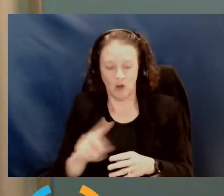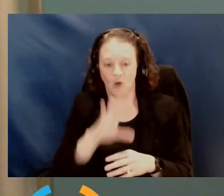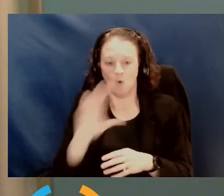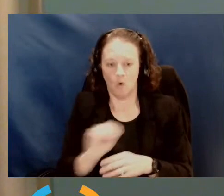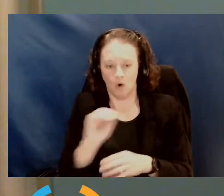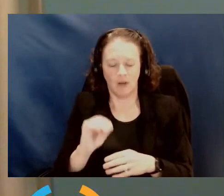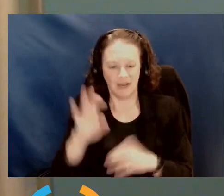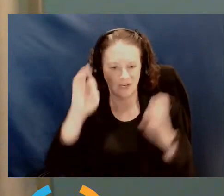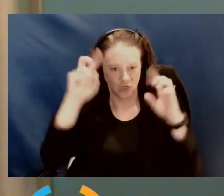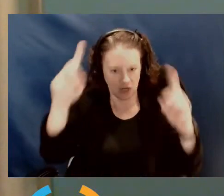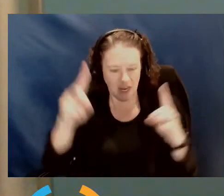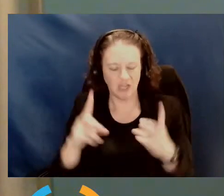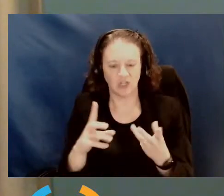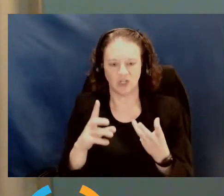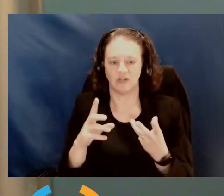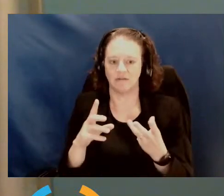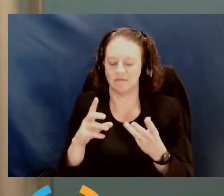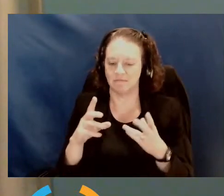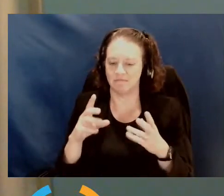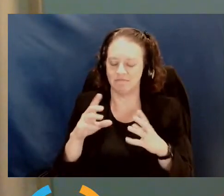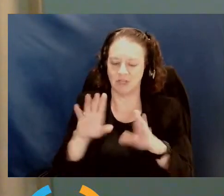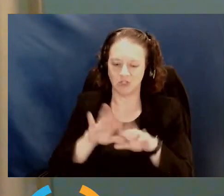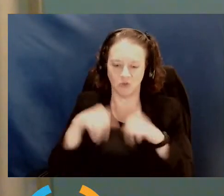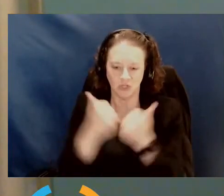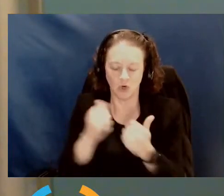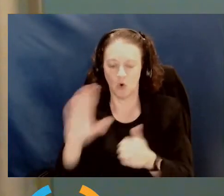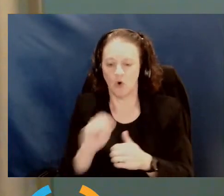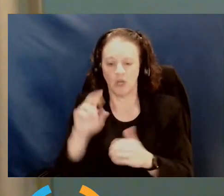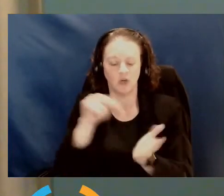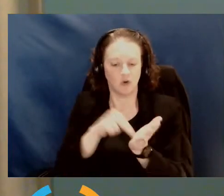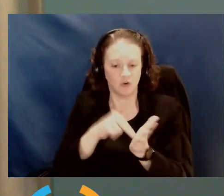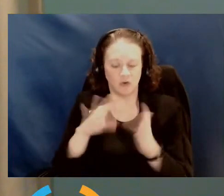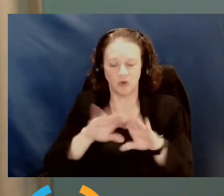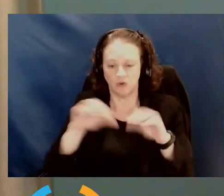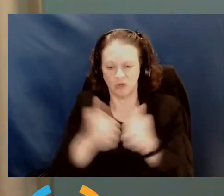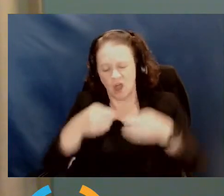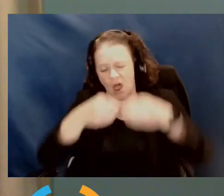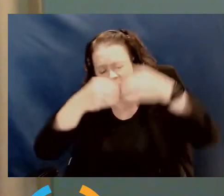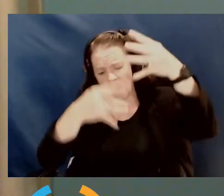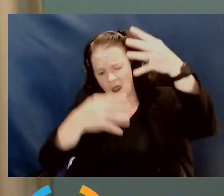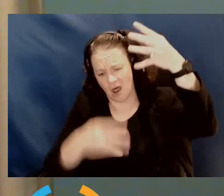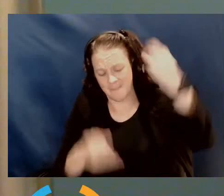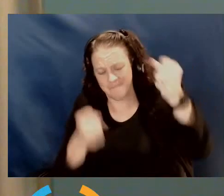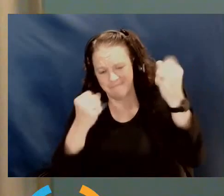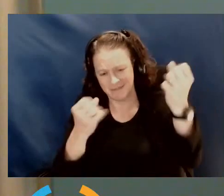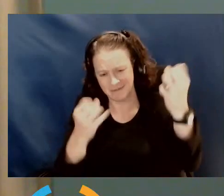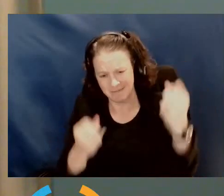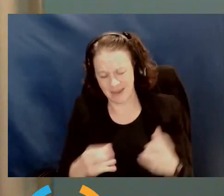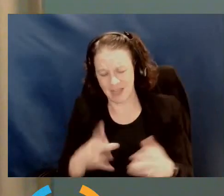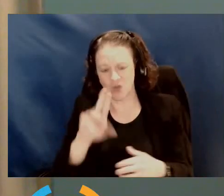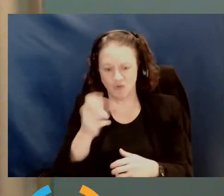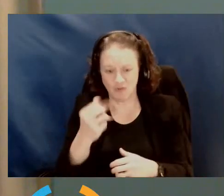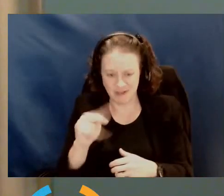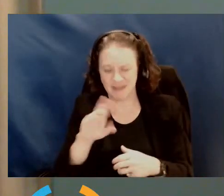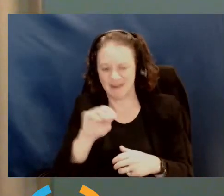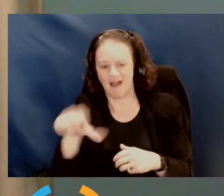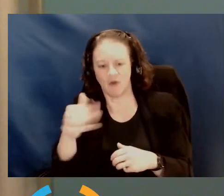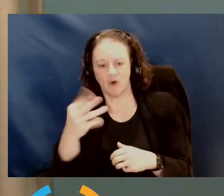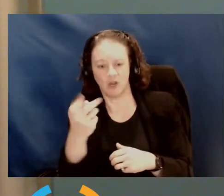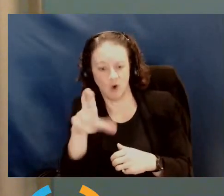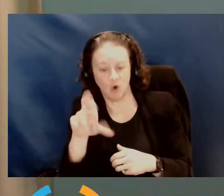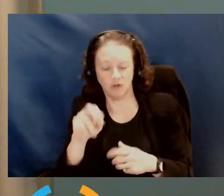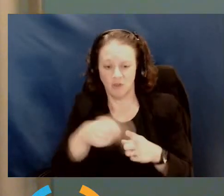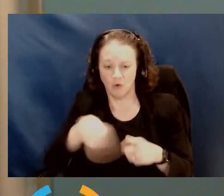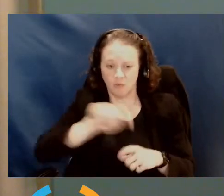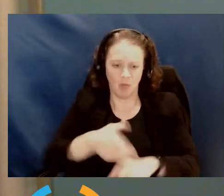Association, SEIU, the Oregon Nurses Association, and so many other heroes who are on the front lines serving Oregon families